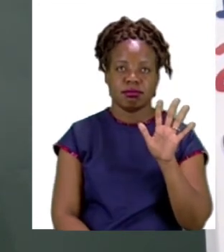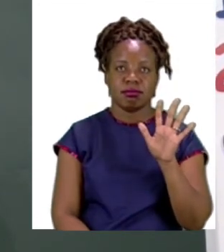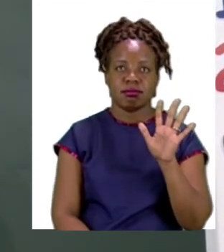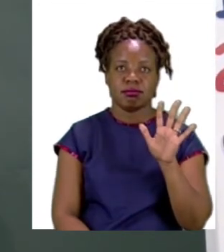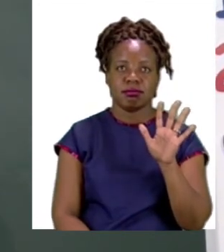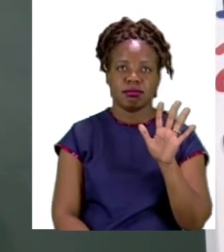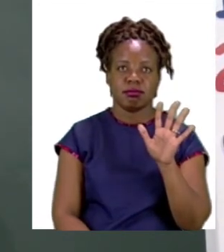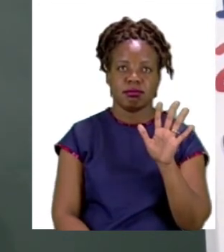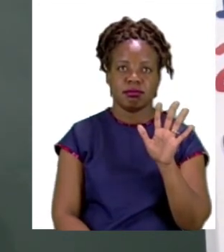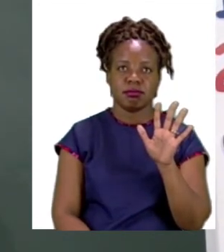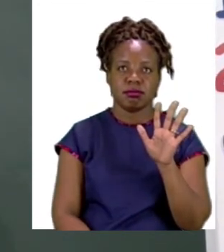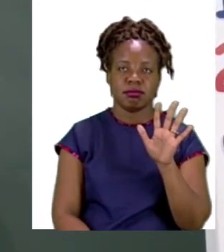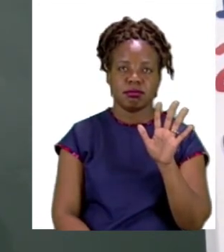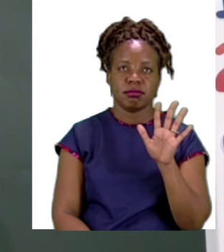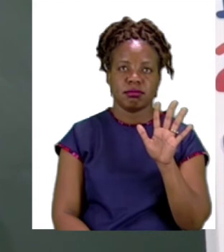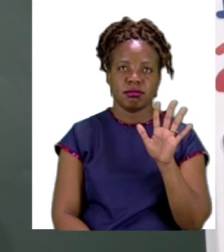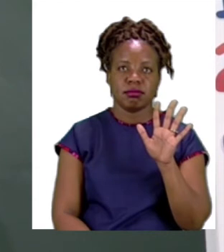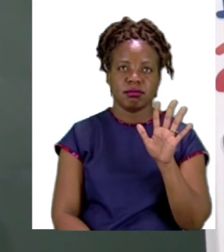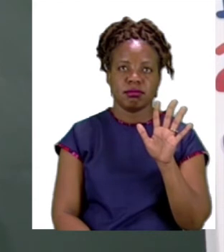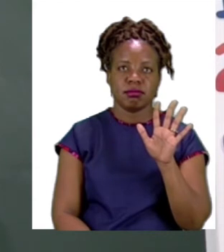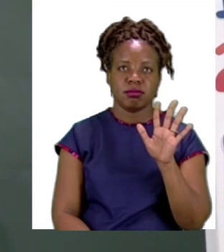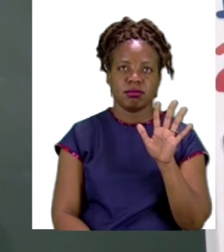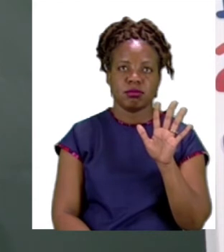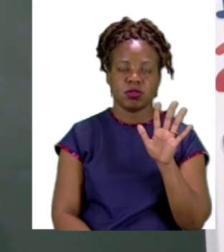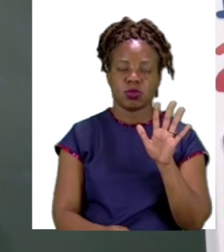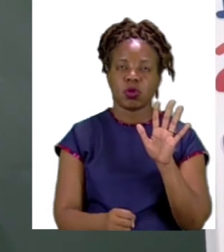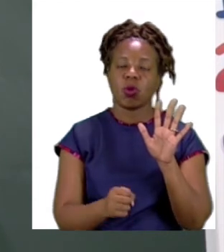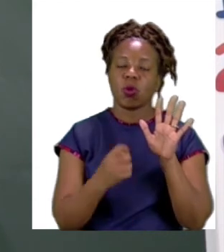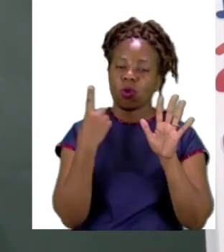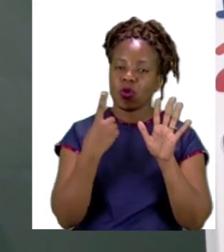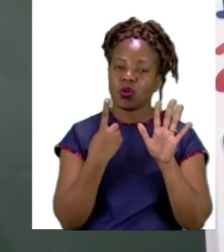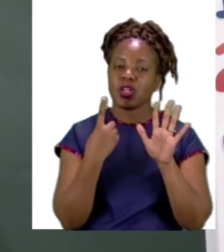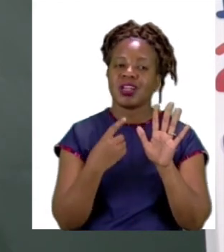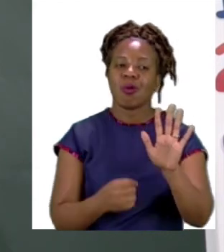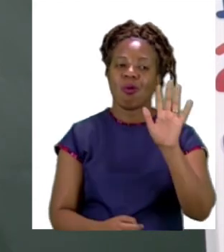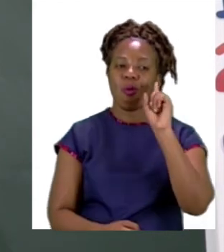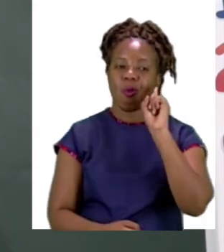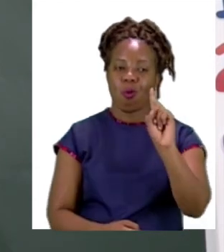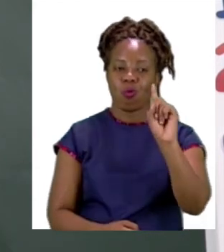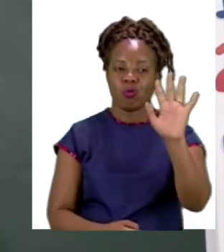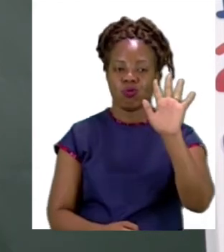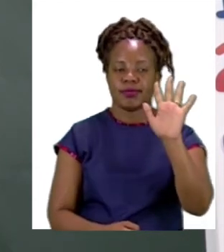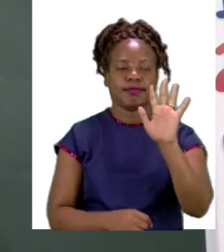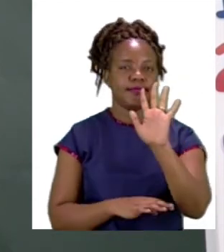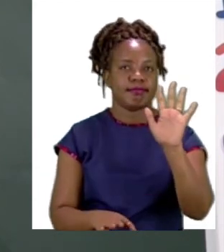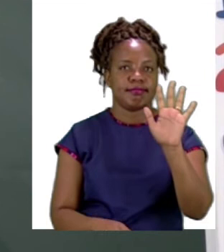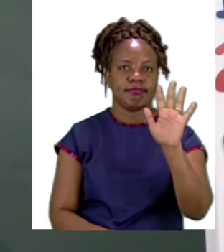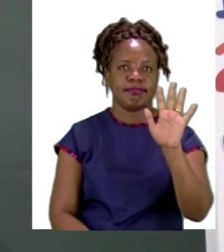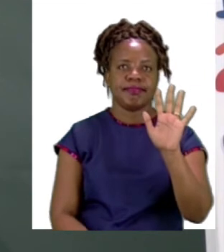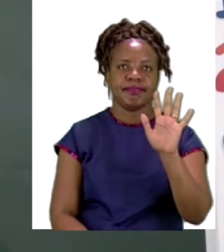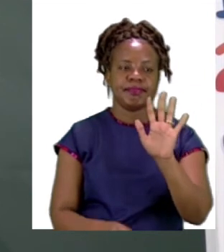go. Remember, it's 1 times 5, meaning we're only counting with our fingers